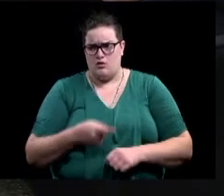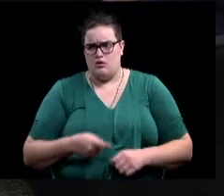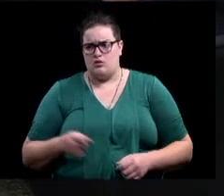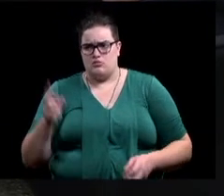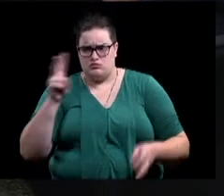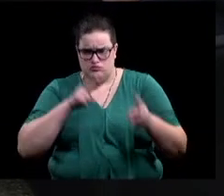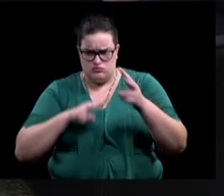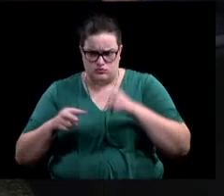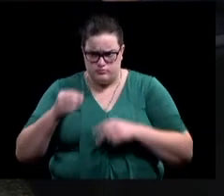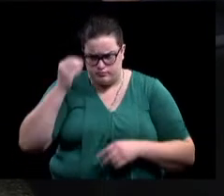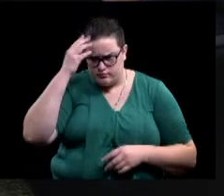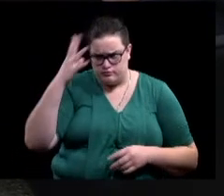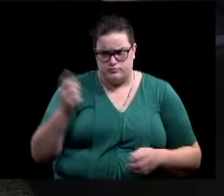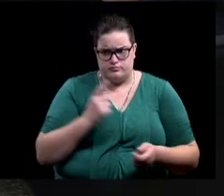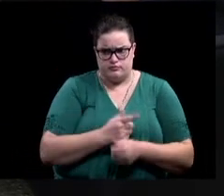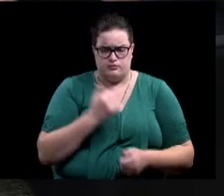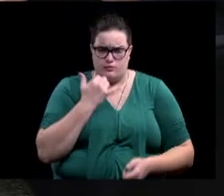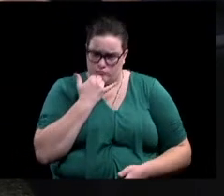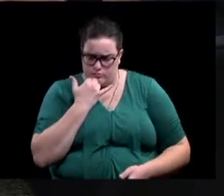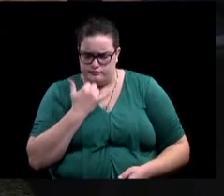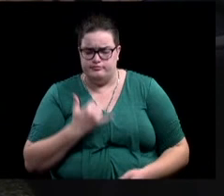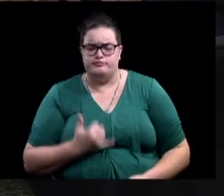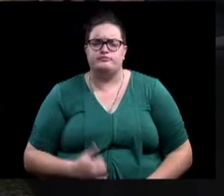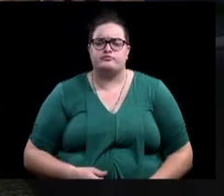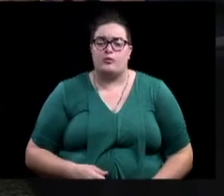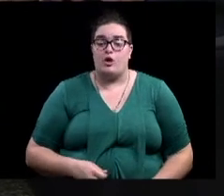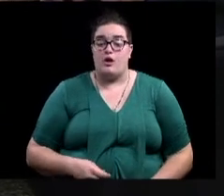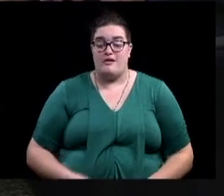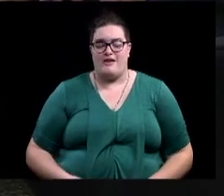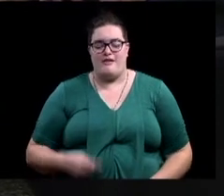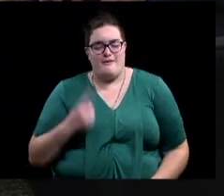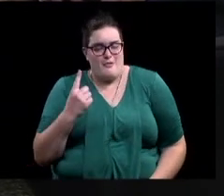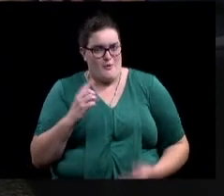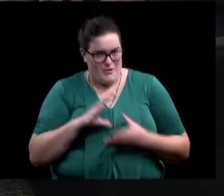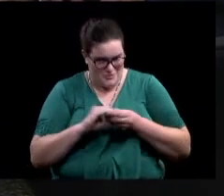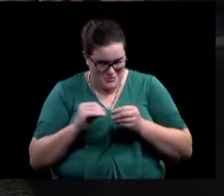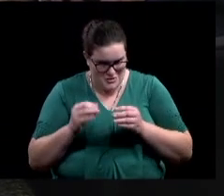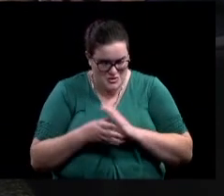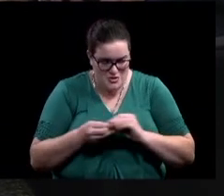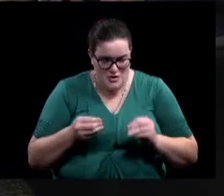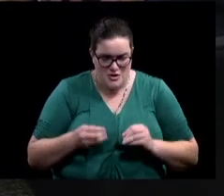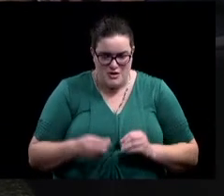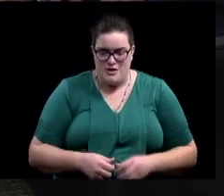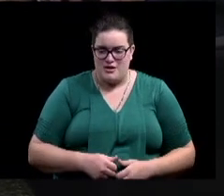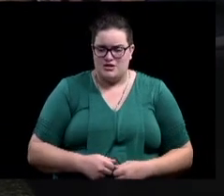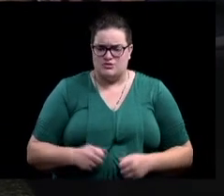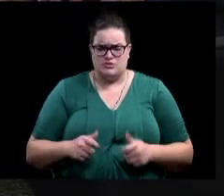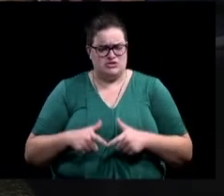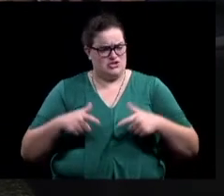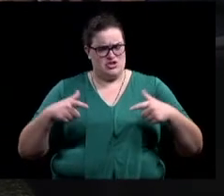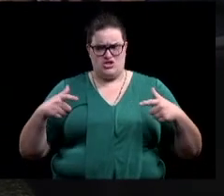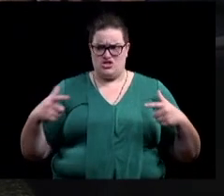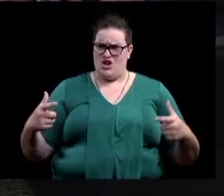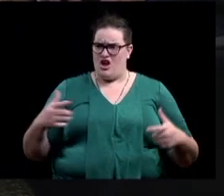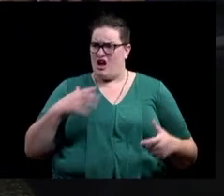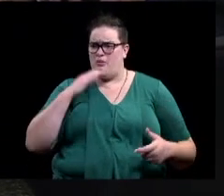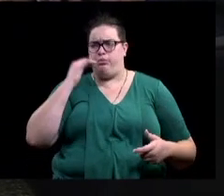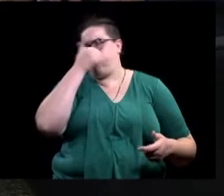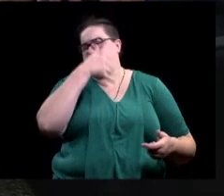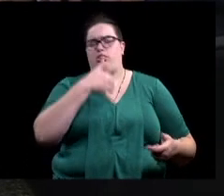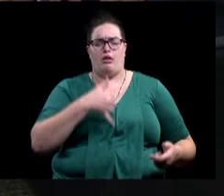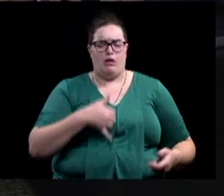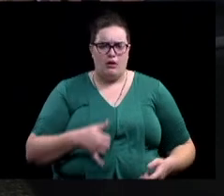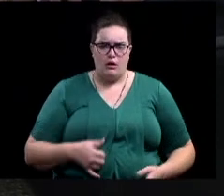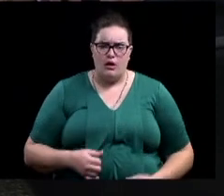you, because it was so sort of outlandish to me, was that I had two, I don't know if I'd say elderly ladies, but they were